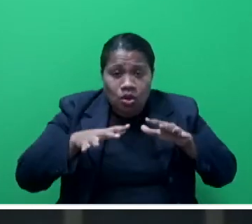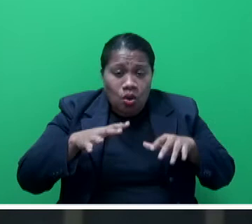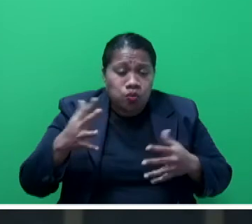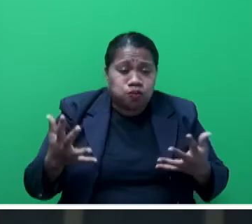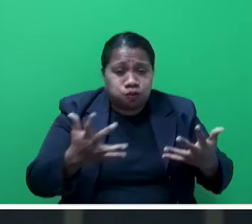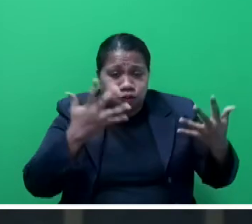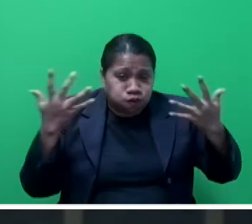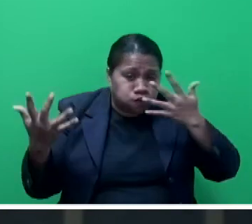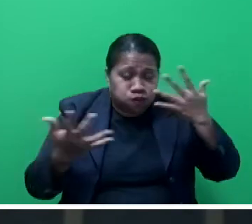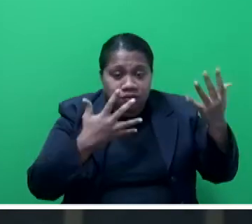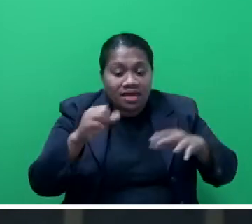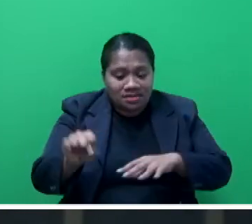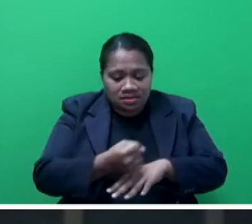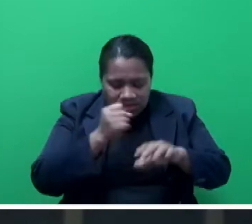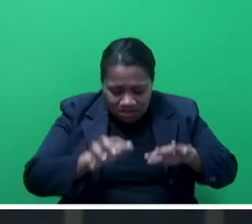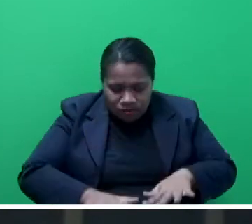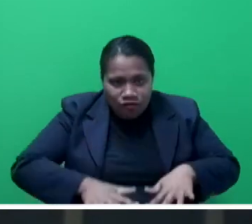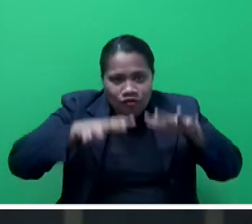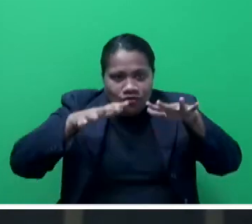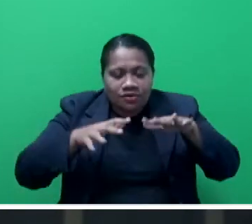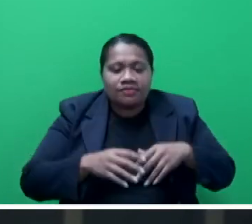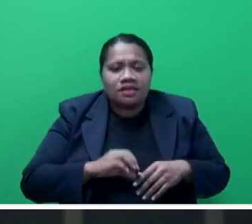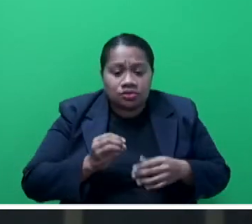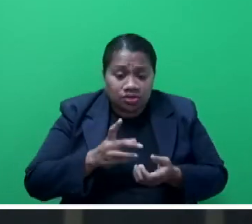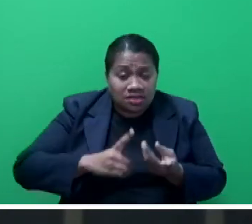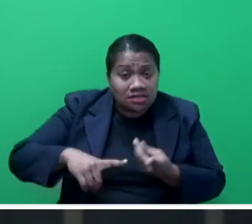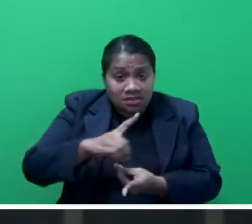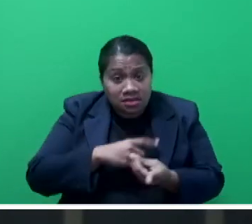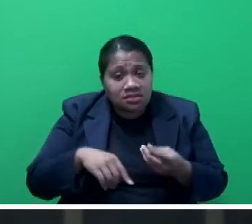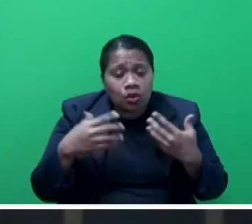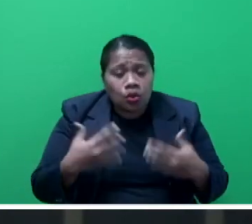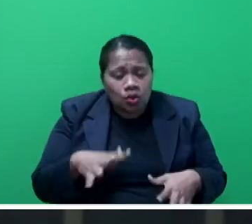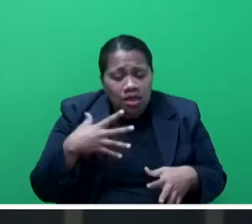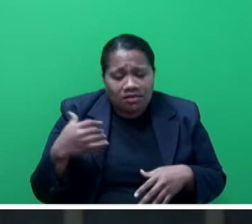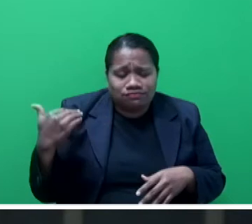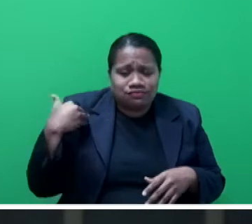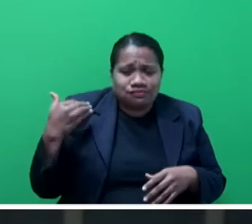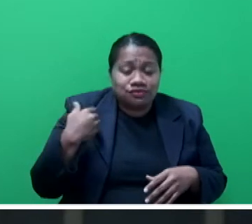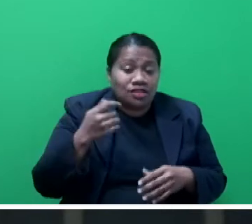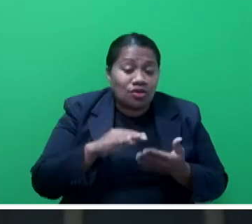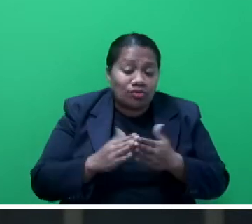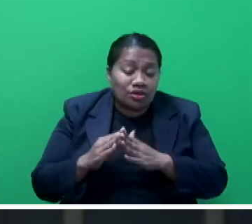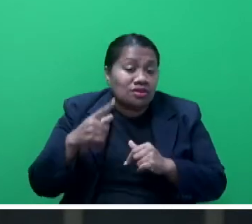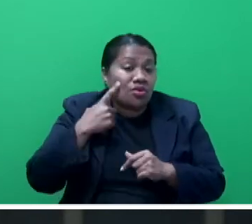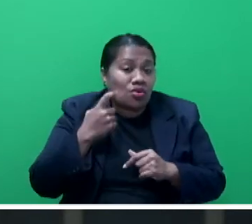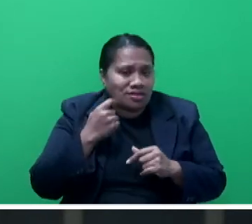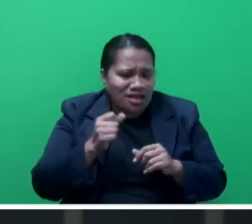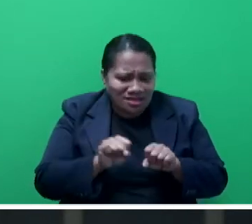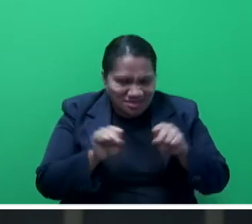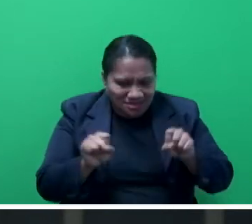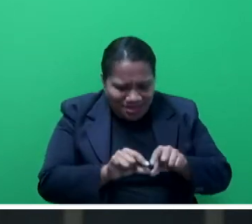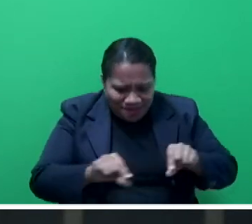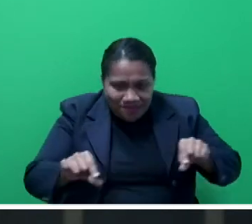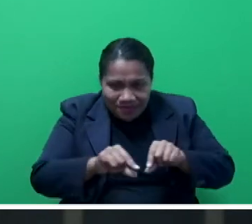rising sea levels. And these disasters have had an adverse impact on community water supply systems and also on the Water